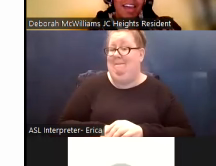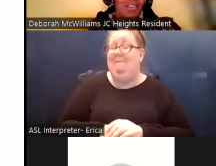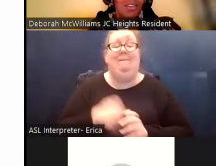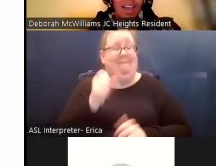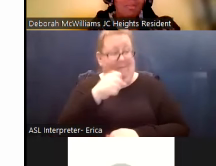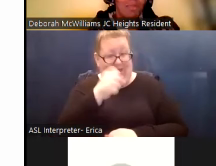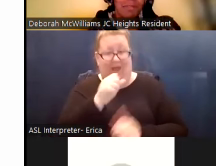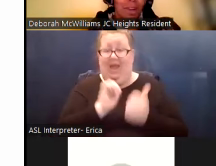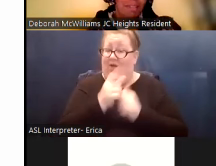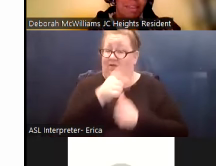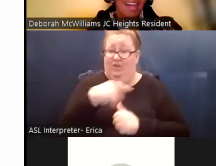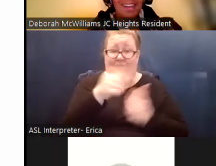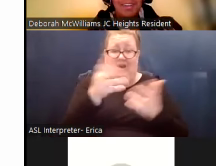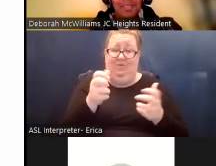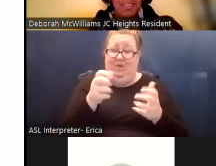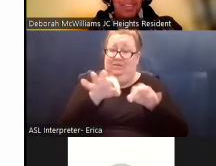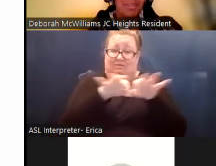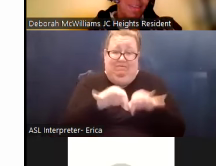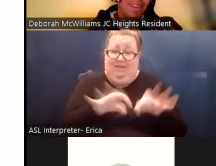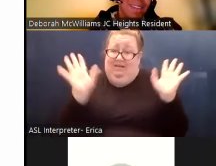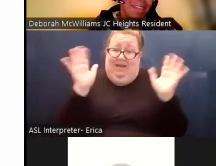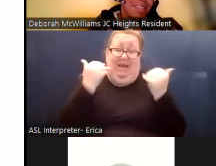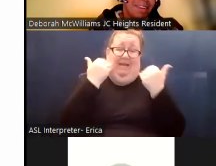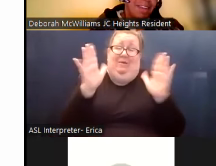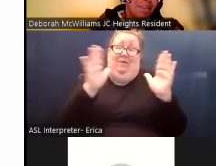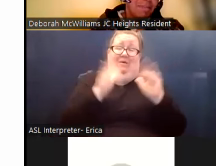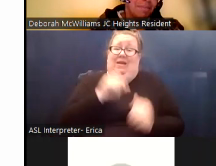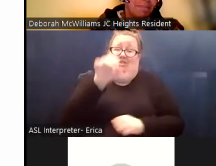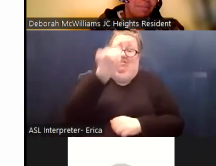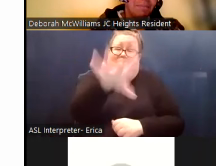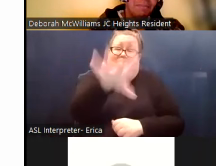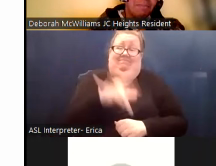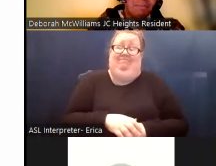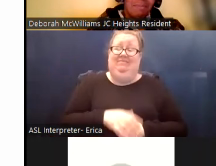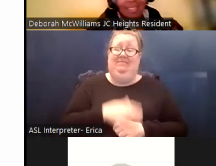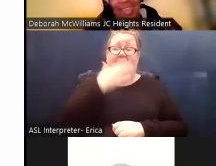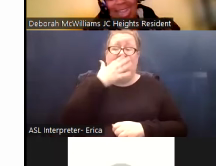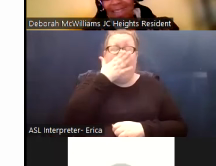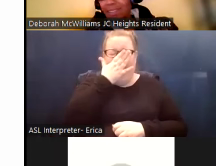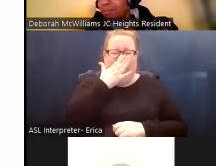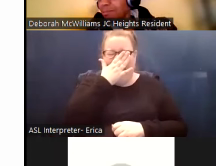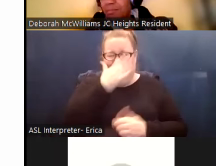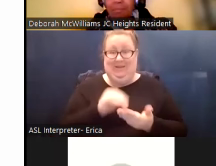Yeah, however you guys want to phrase it. I don't know, you're better at that than I am.